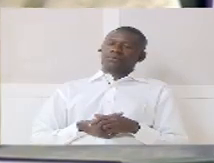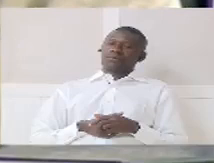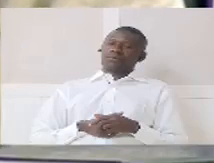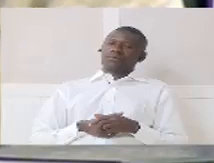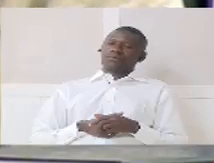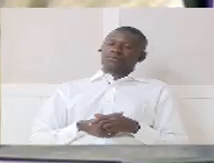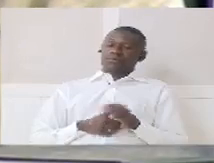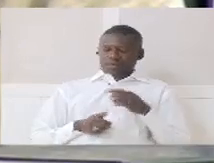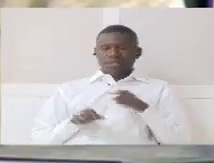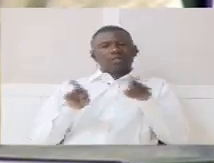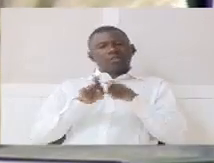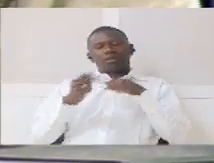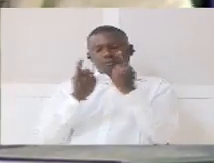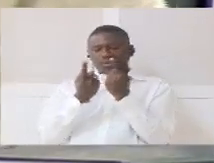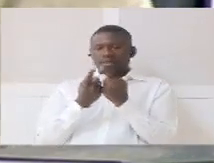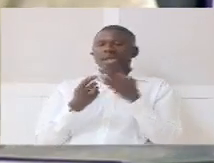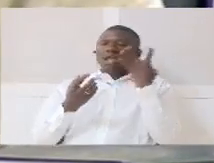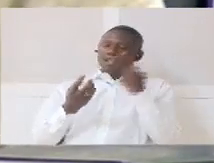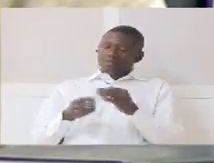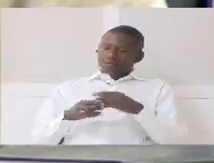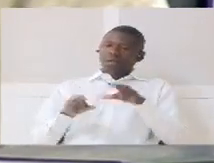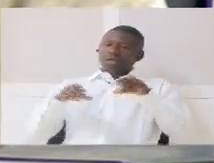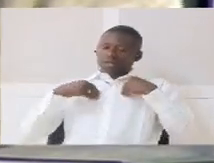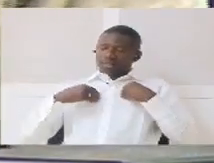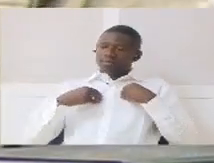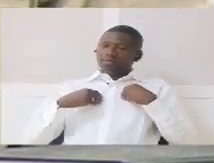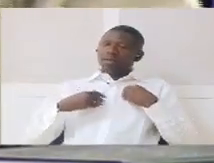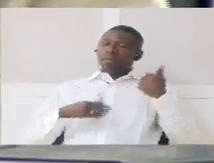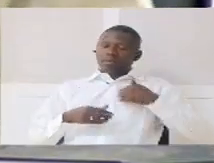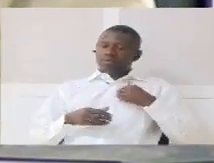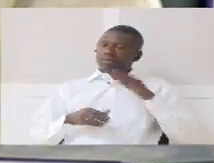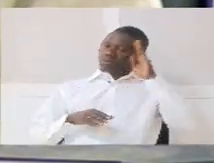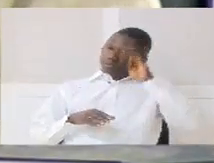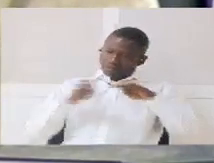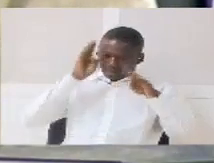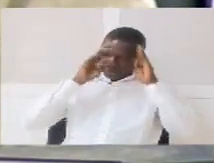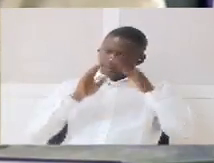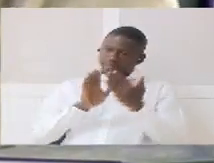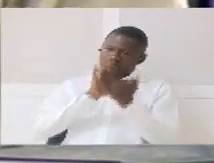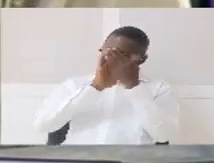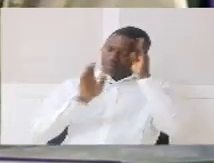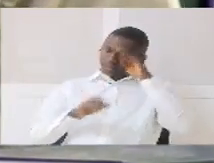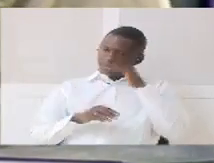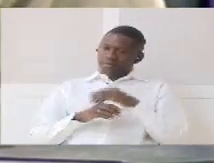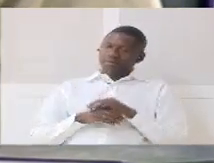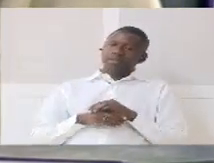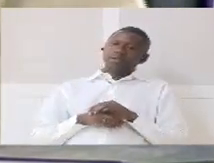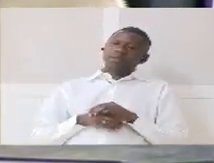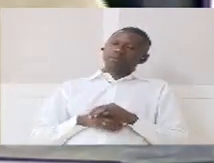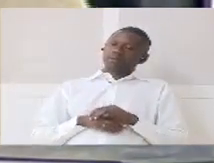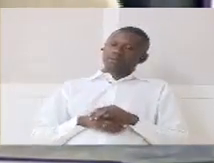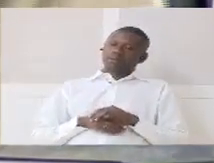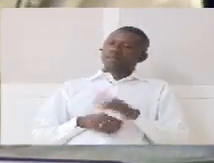you must apologize. If they agree, will be accept lale. And apologize to the but victims. But apologize la. The victims will TRRC agree. Force la no